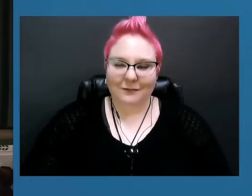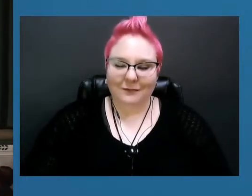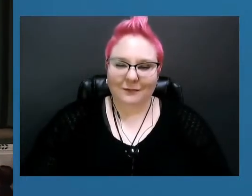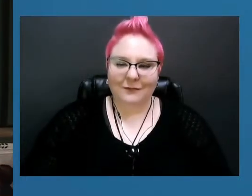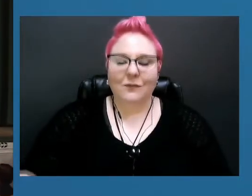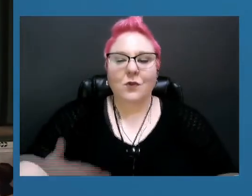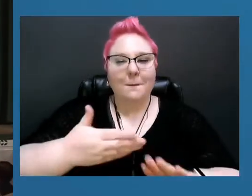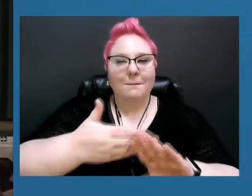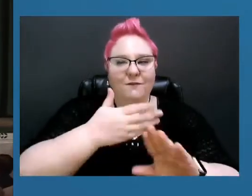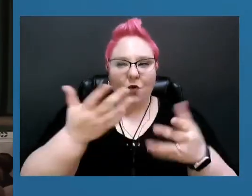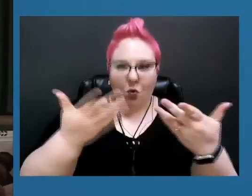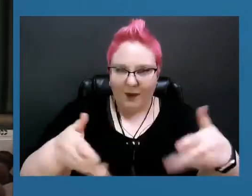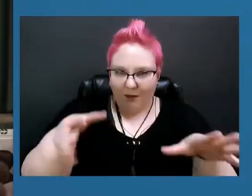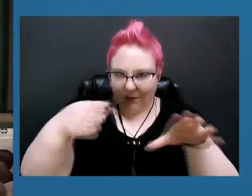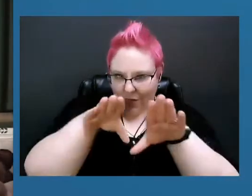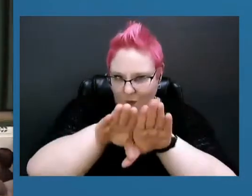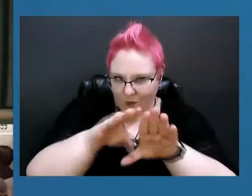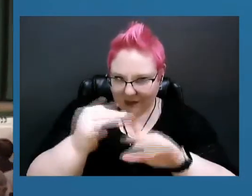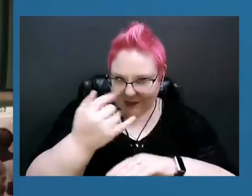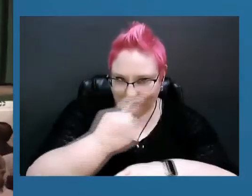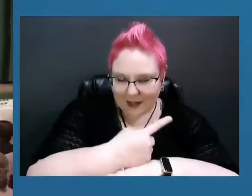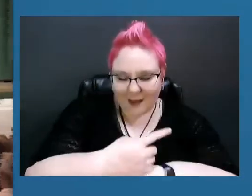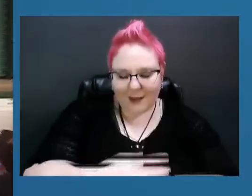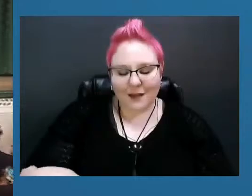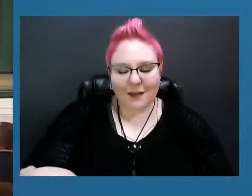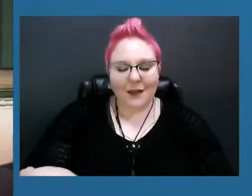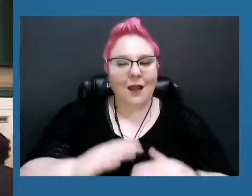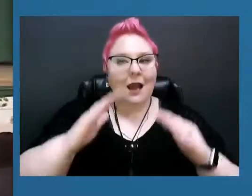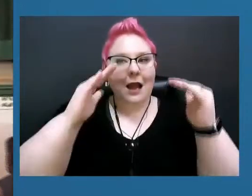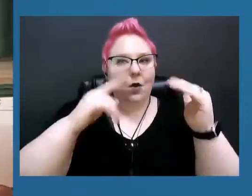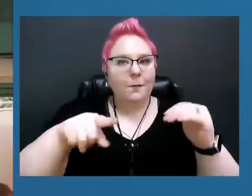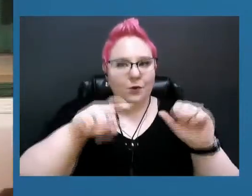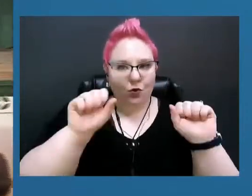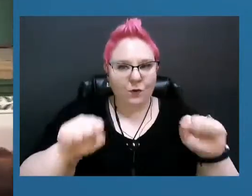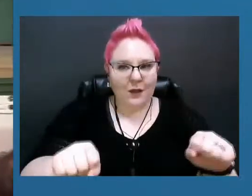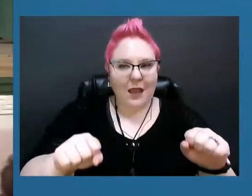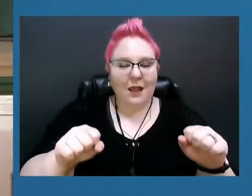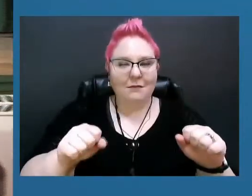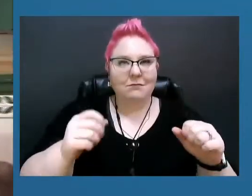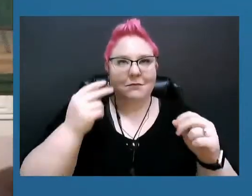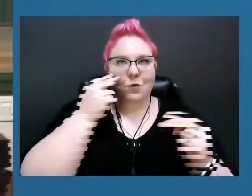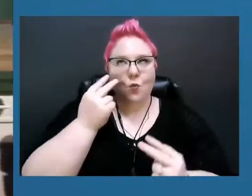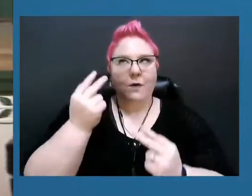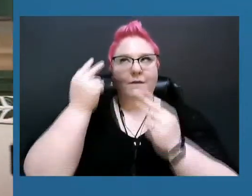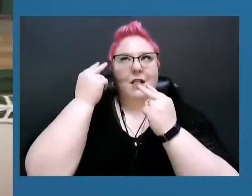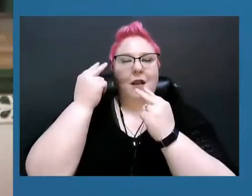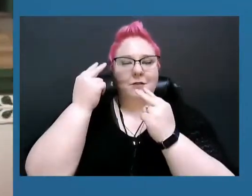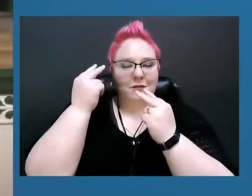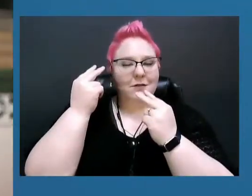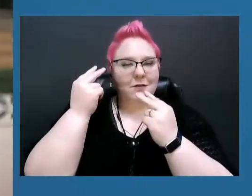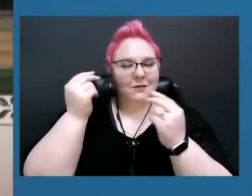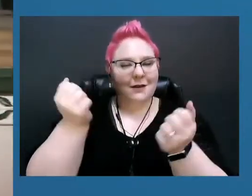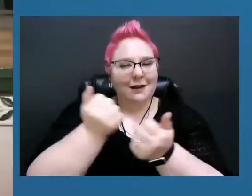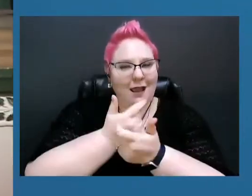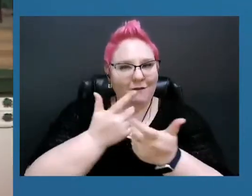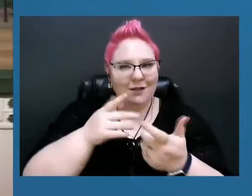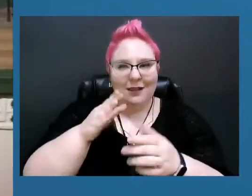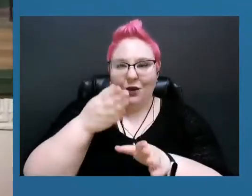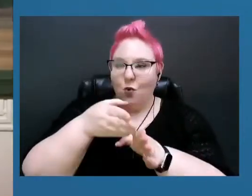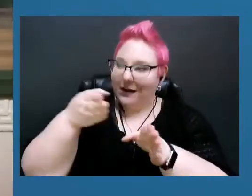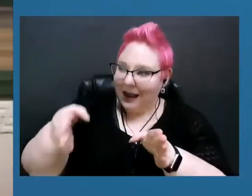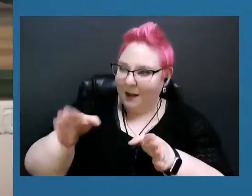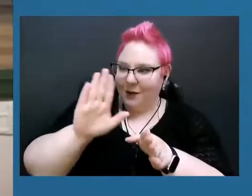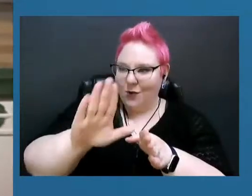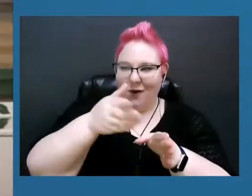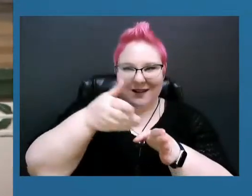Before we close for today, I hope you have a chance to reflect on all the voices you heard from your neighbors. We didn't